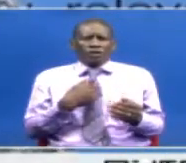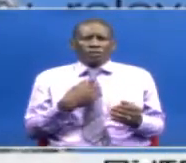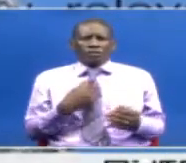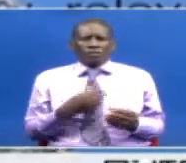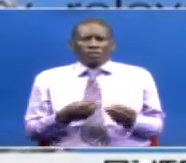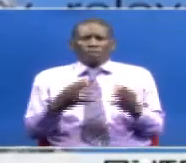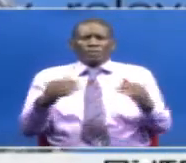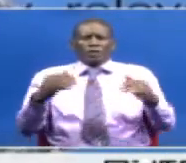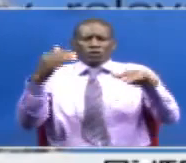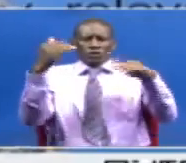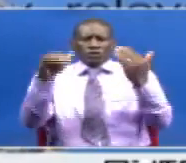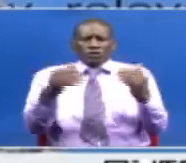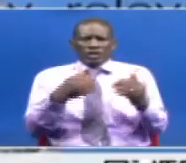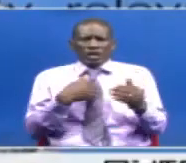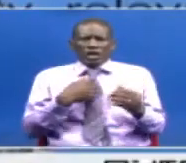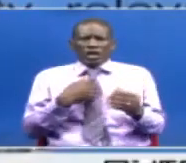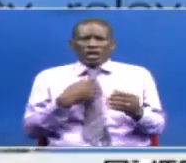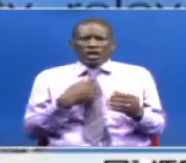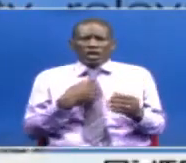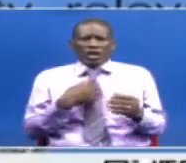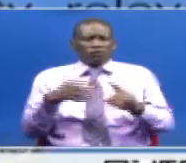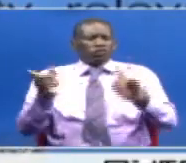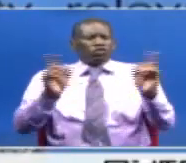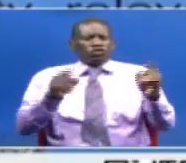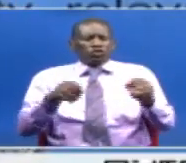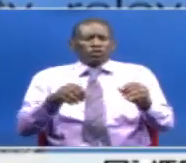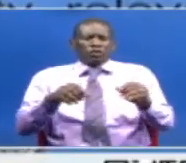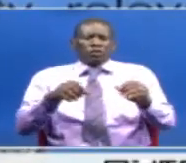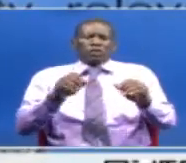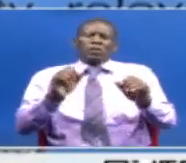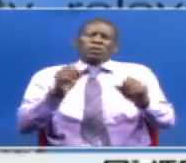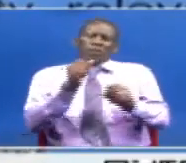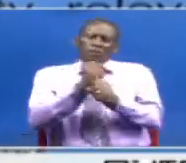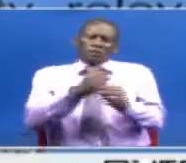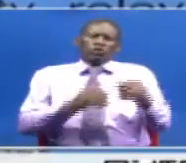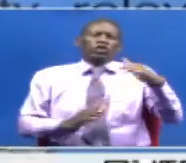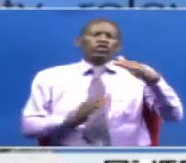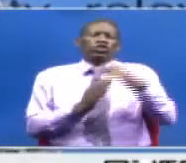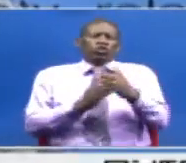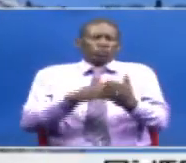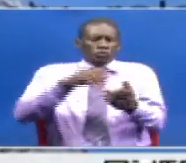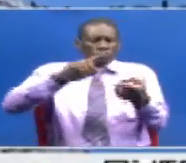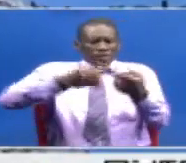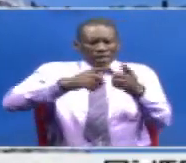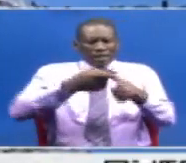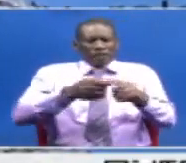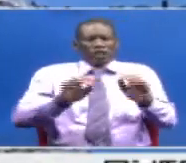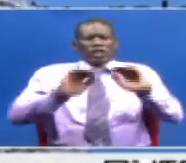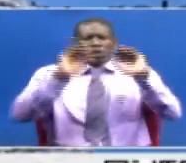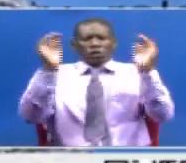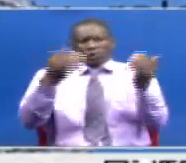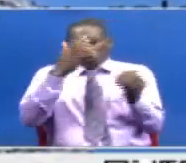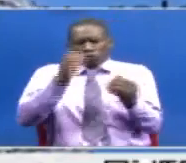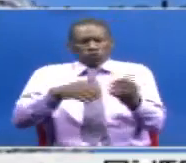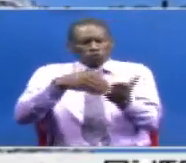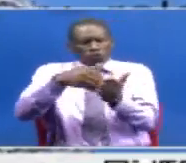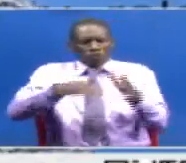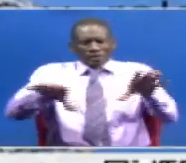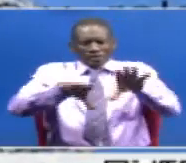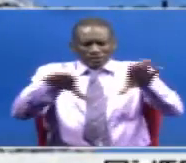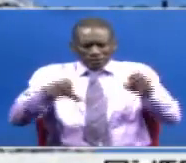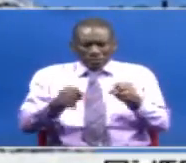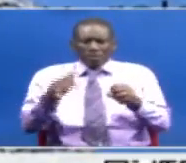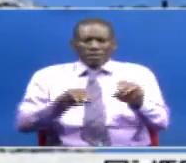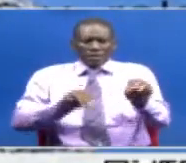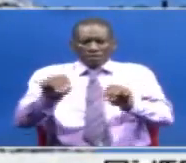the top charts of world rankings, mainly because of weak systems put in place by the management